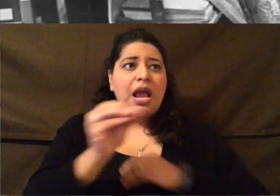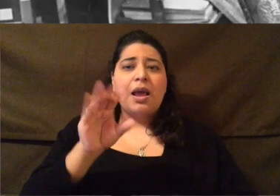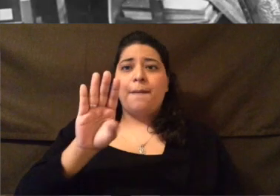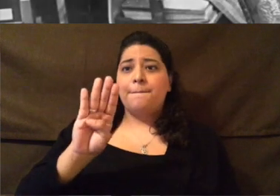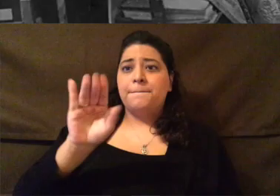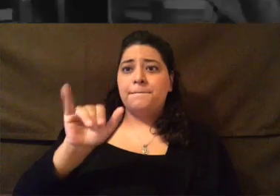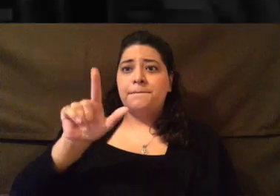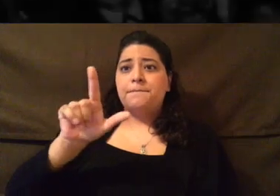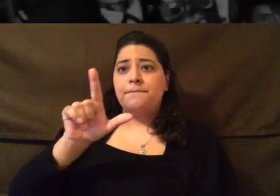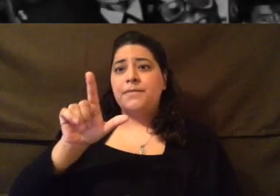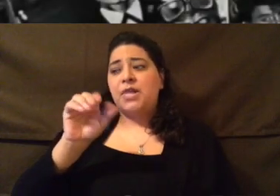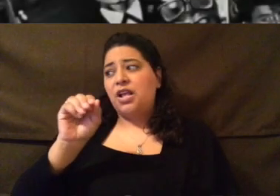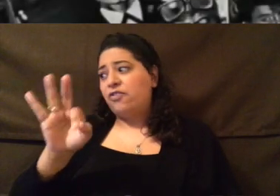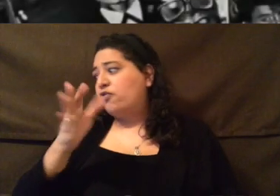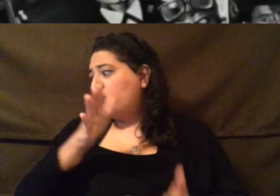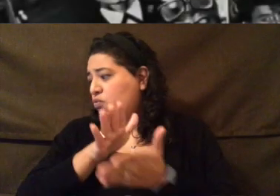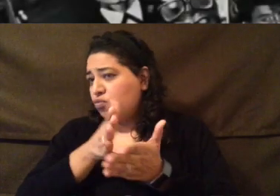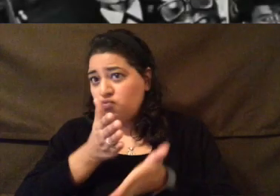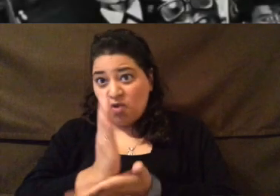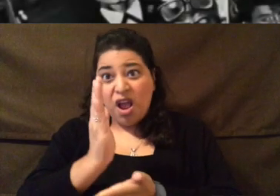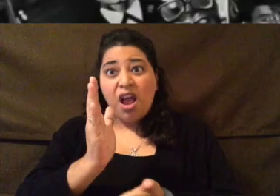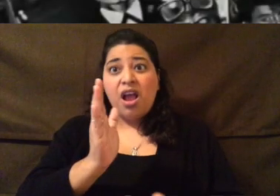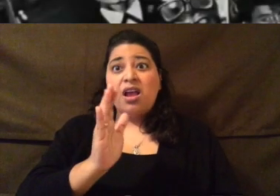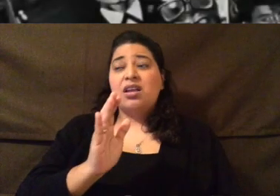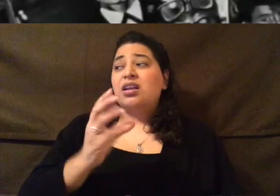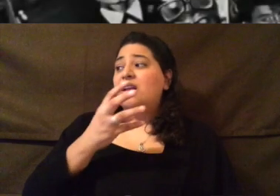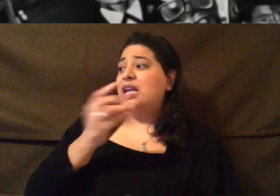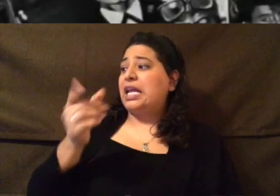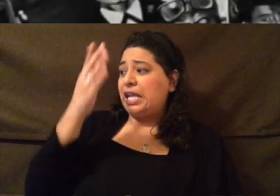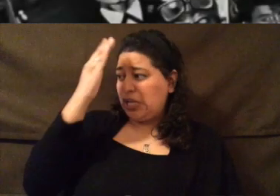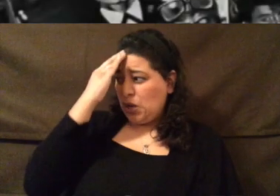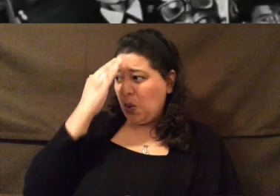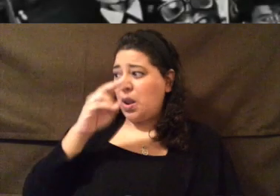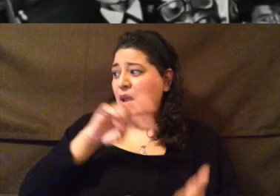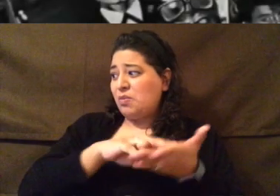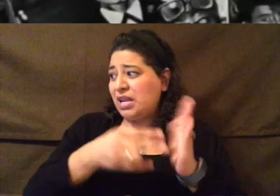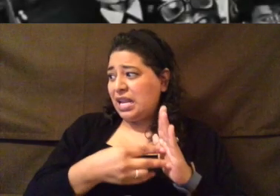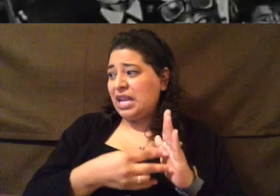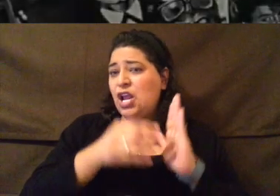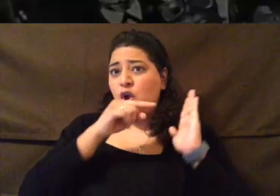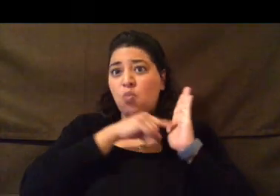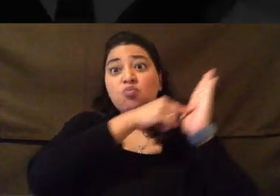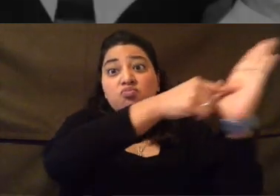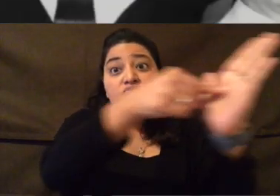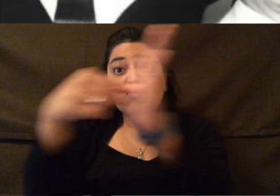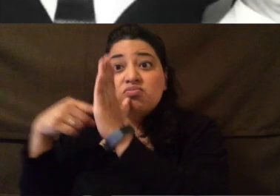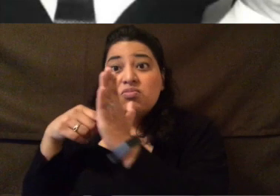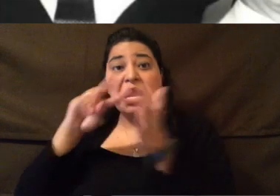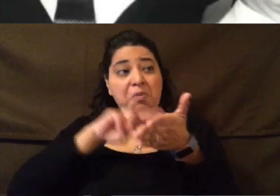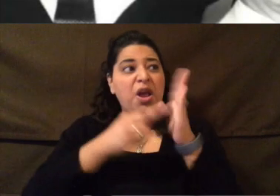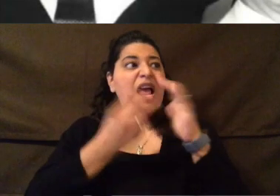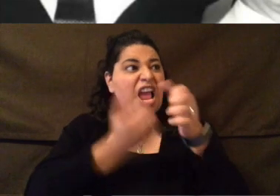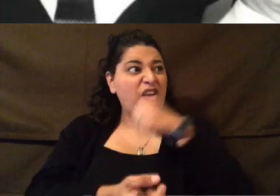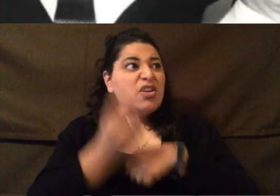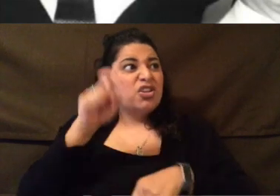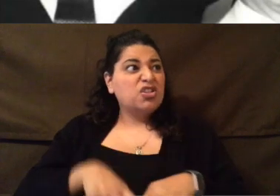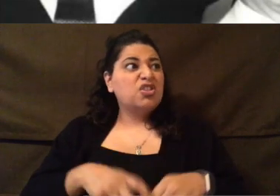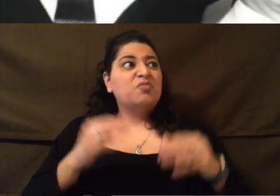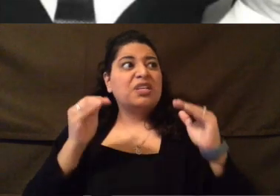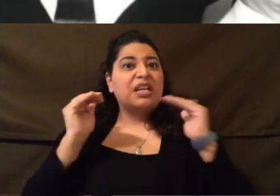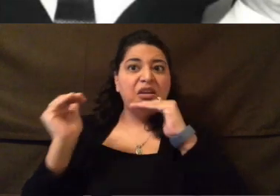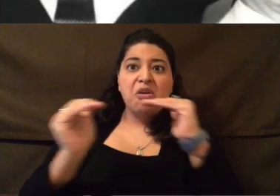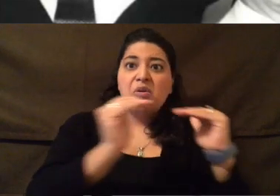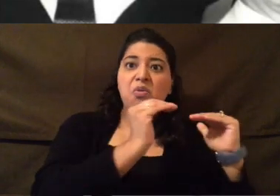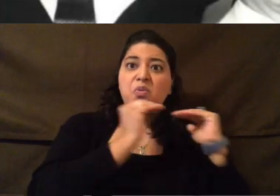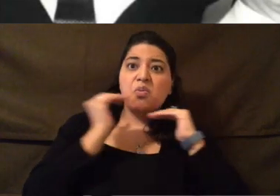and the Bill of Rights, like she has said, backwards and forward. That he knew what it meant, stood for, and he knew that it meant that